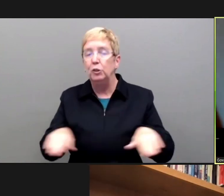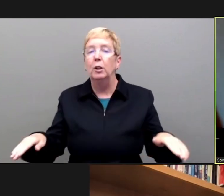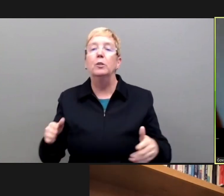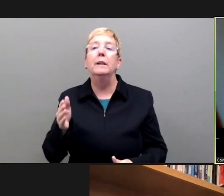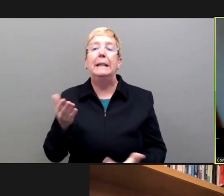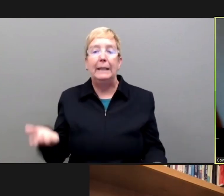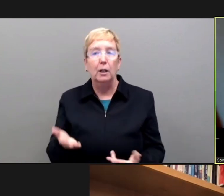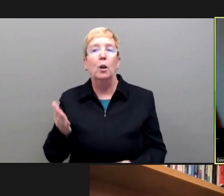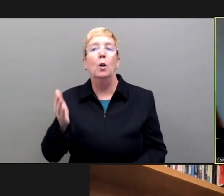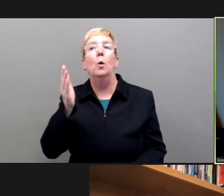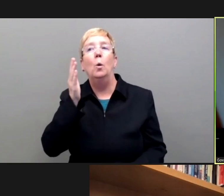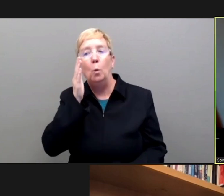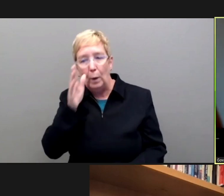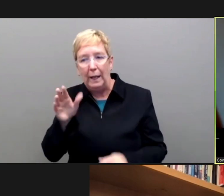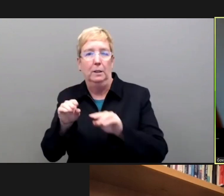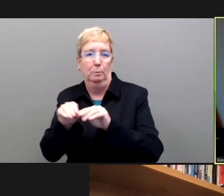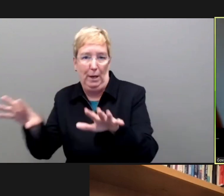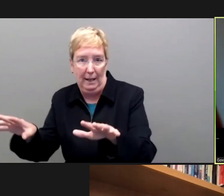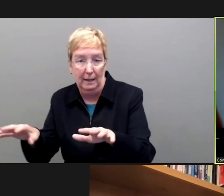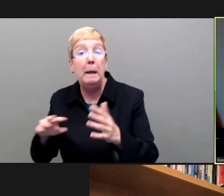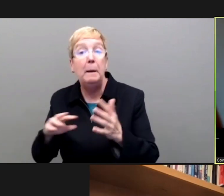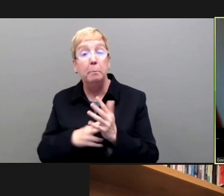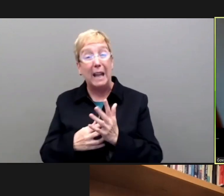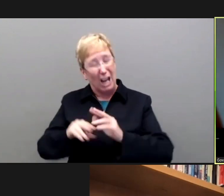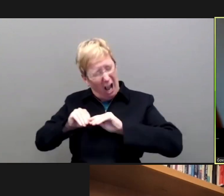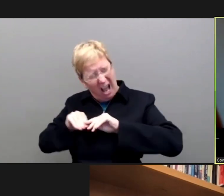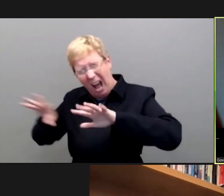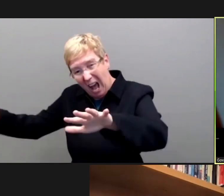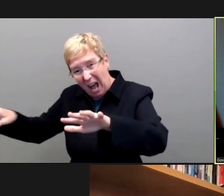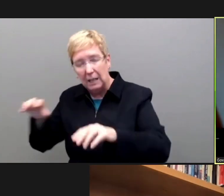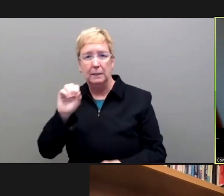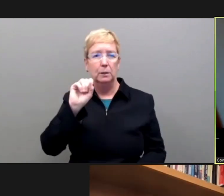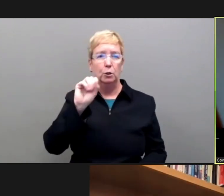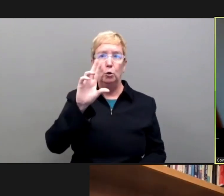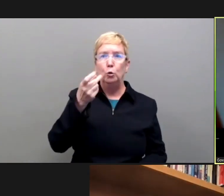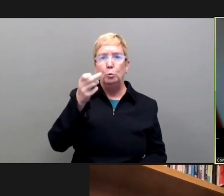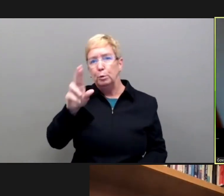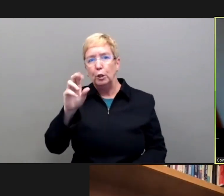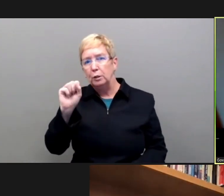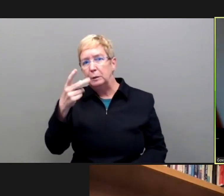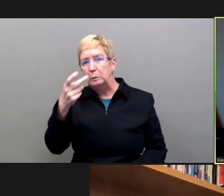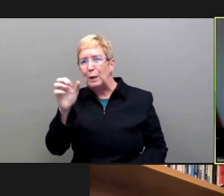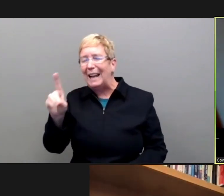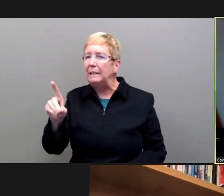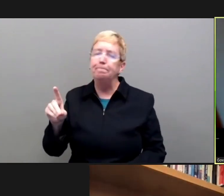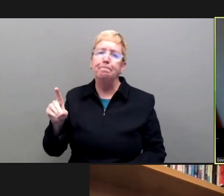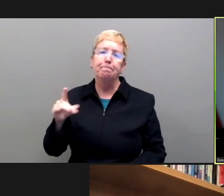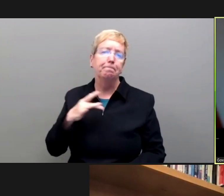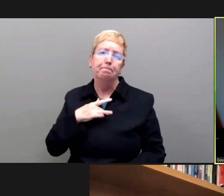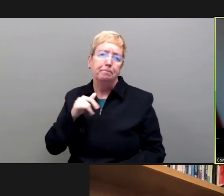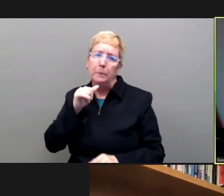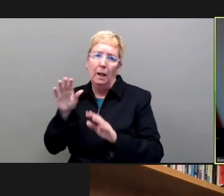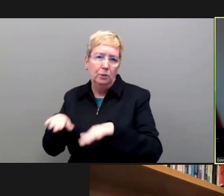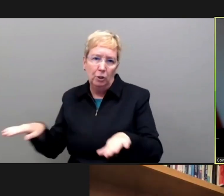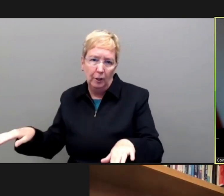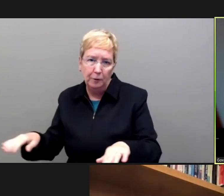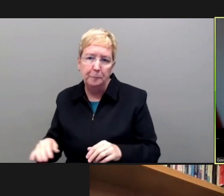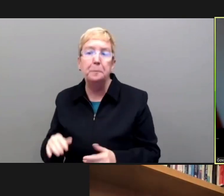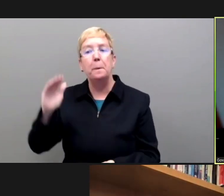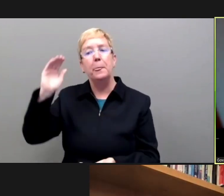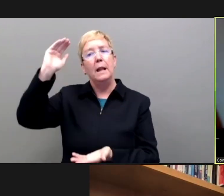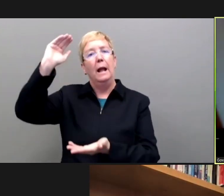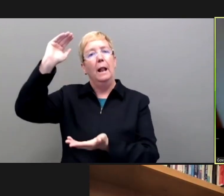super spreaders. We know that that while the risk currently still appears to be